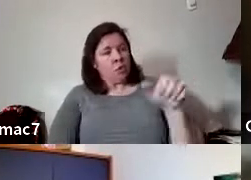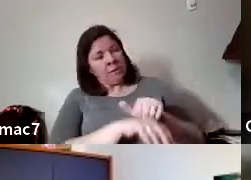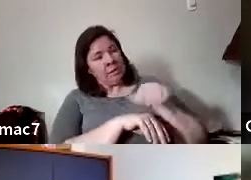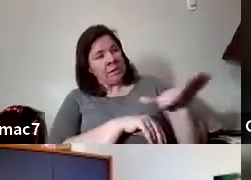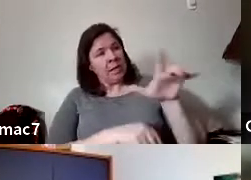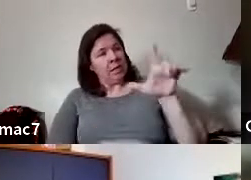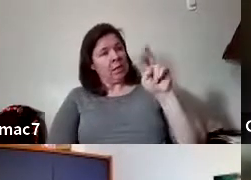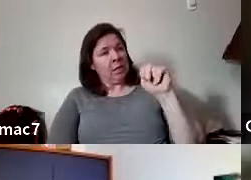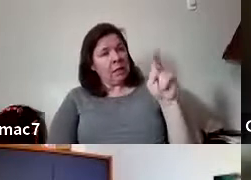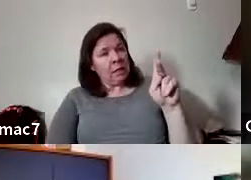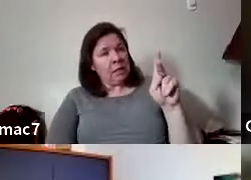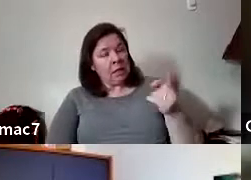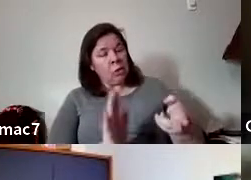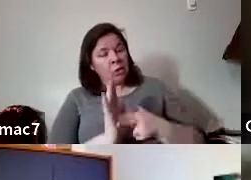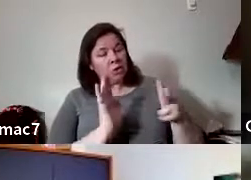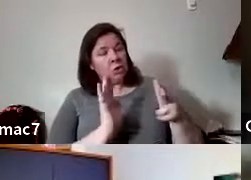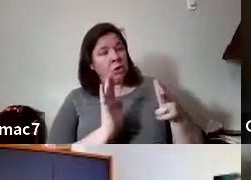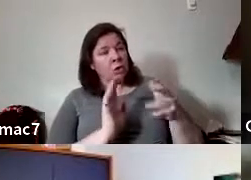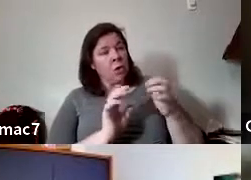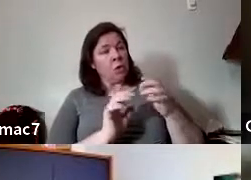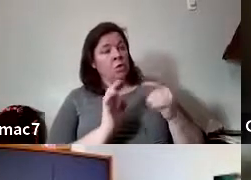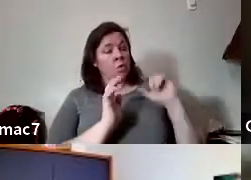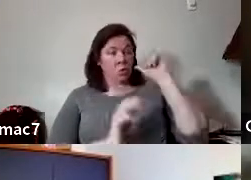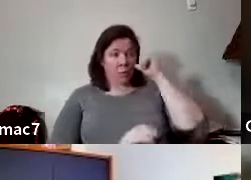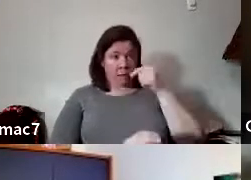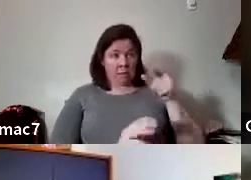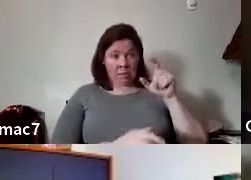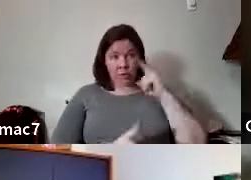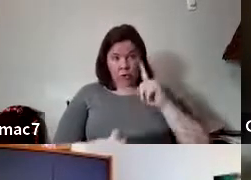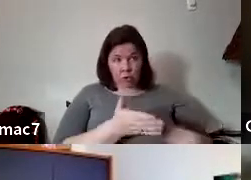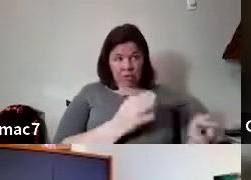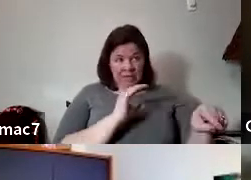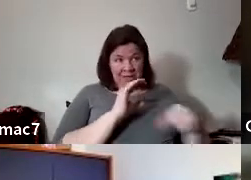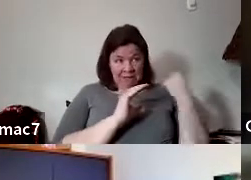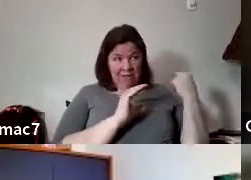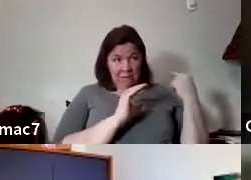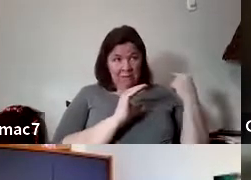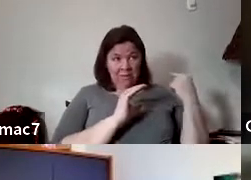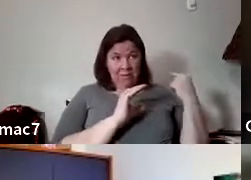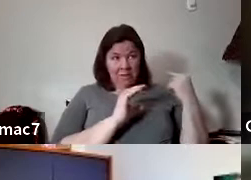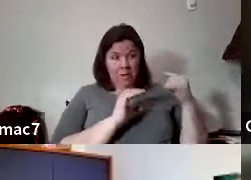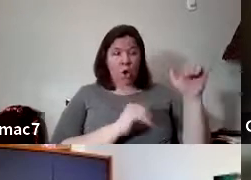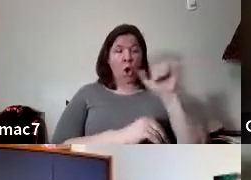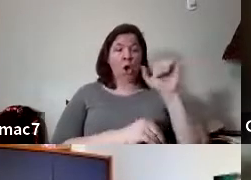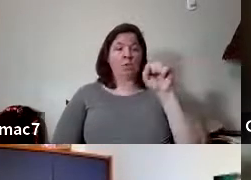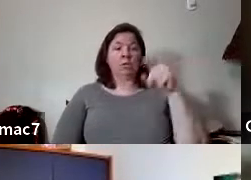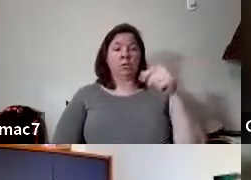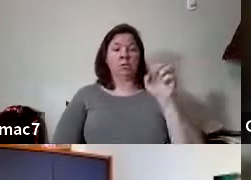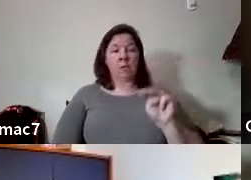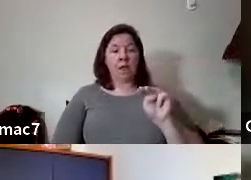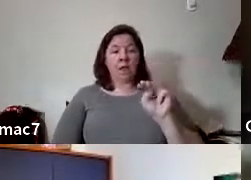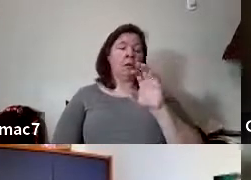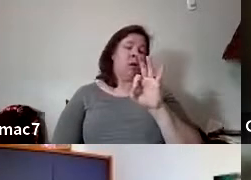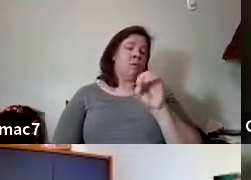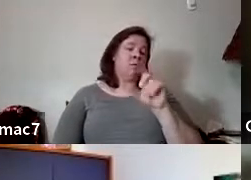link, you get them to register, remind them that they need to check their email and also the spam folder, because sometimes